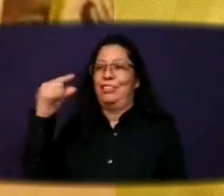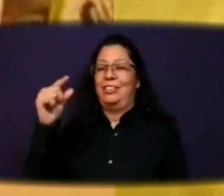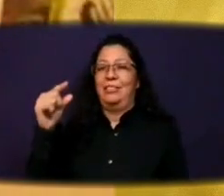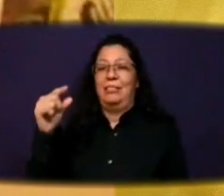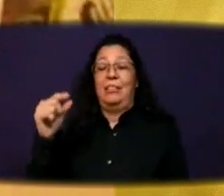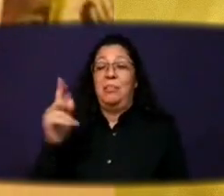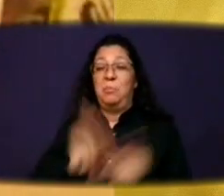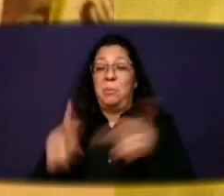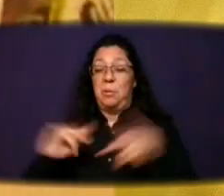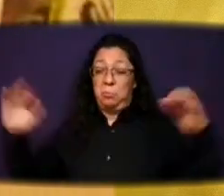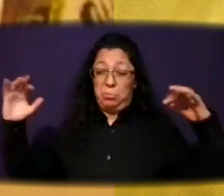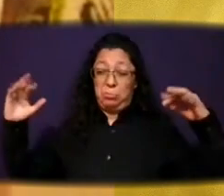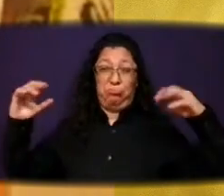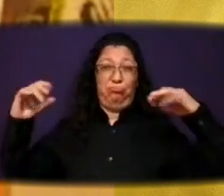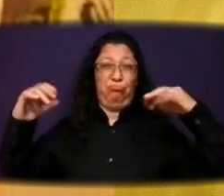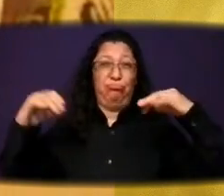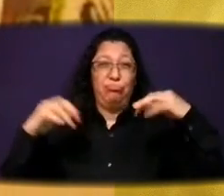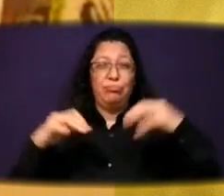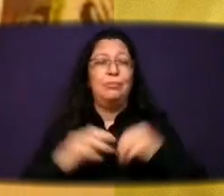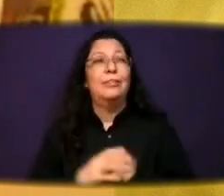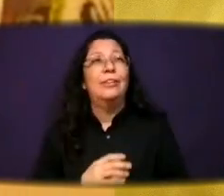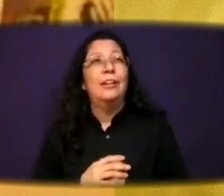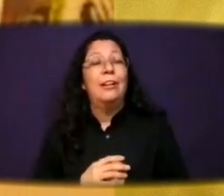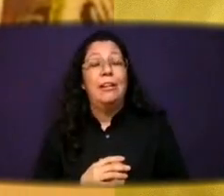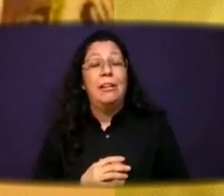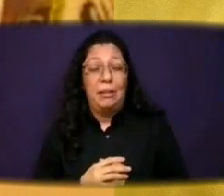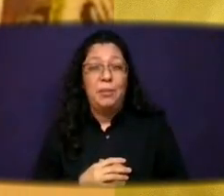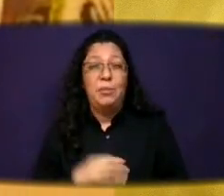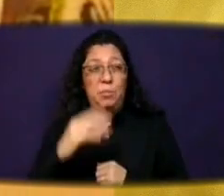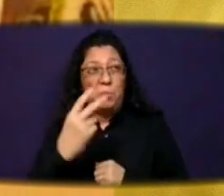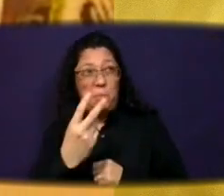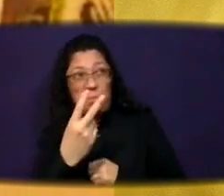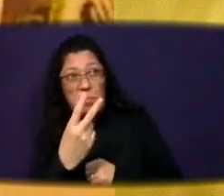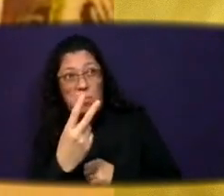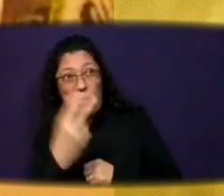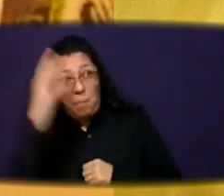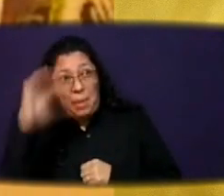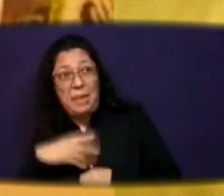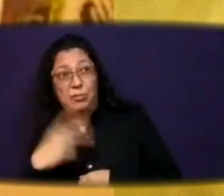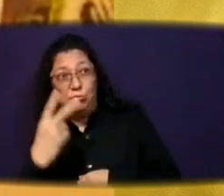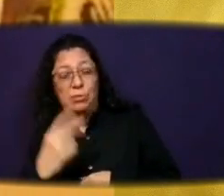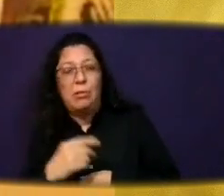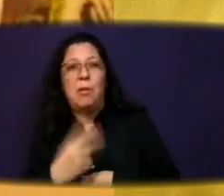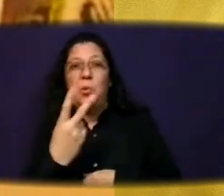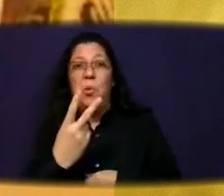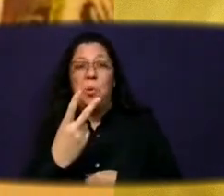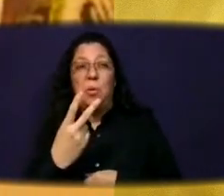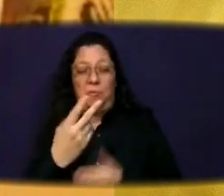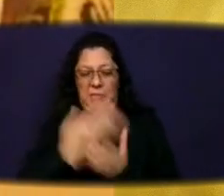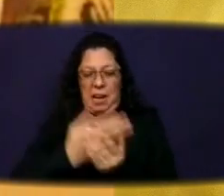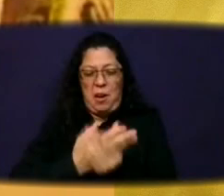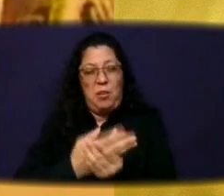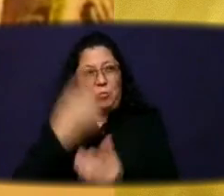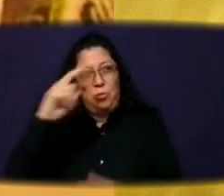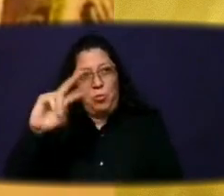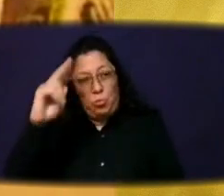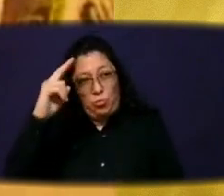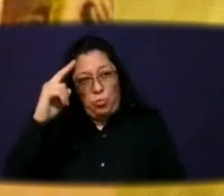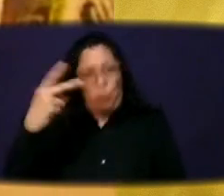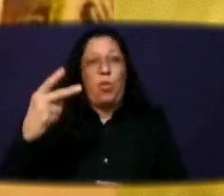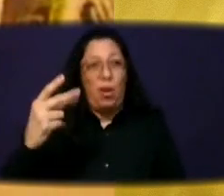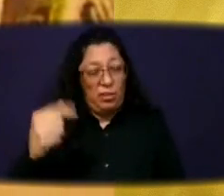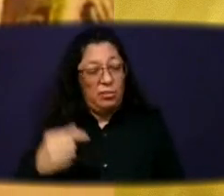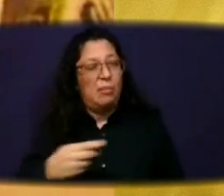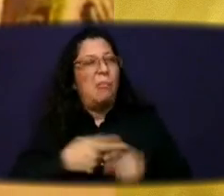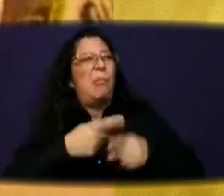gather. Two men sell tacos al pastor, $2 for $2 on the corner of Evergreen. They